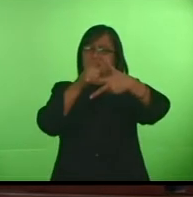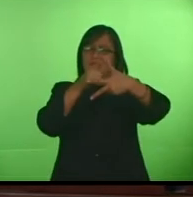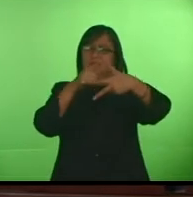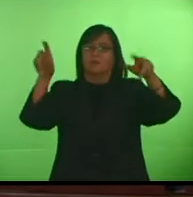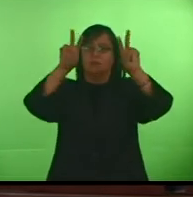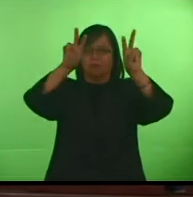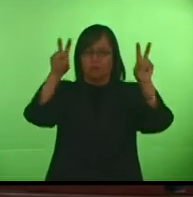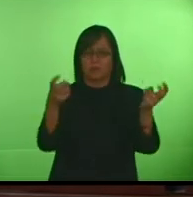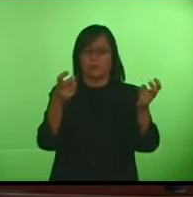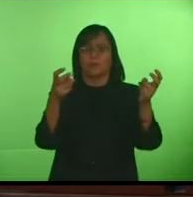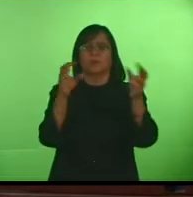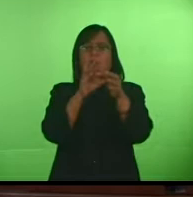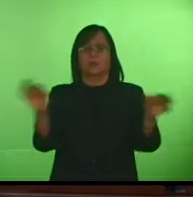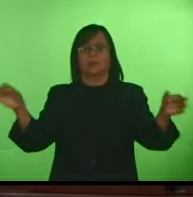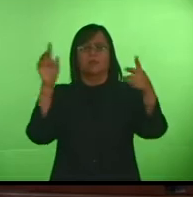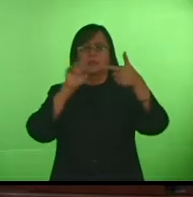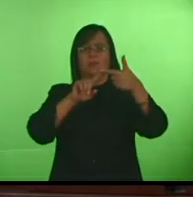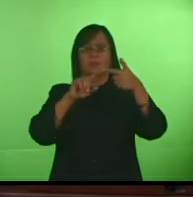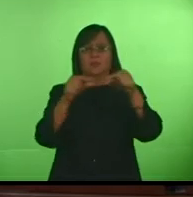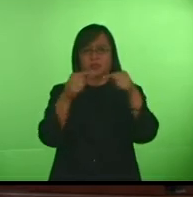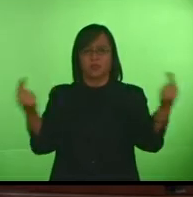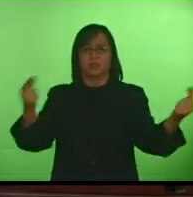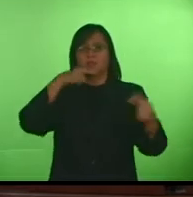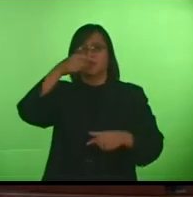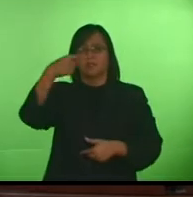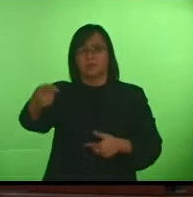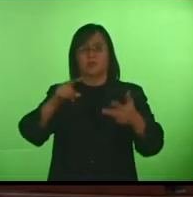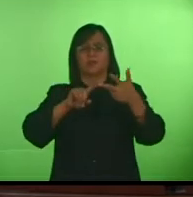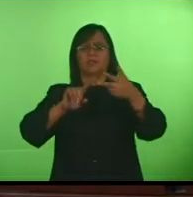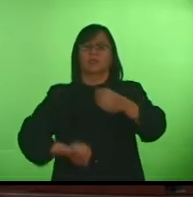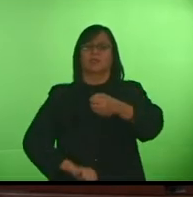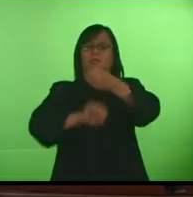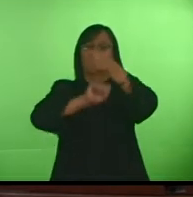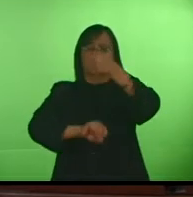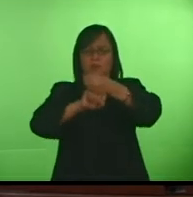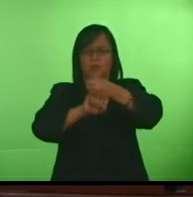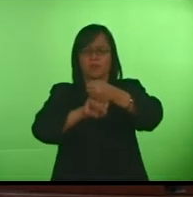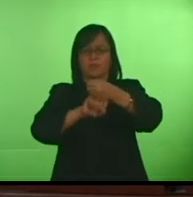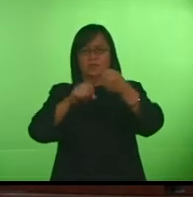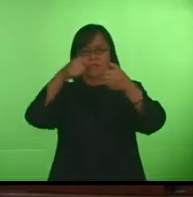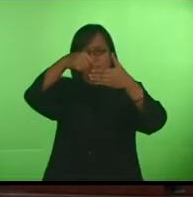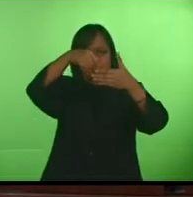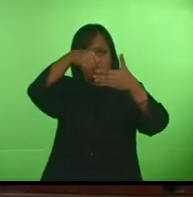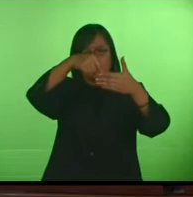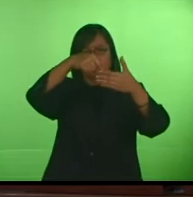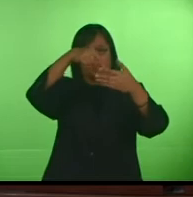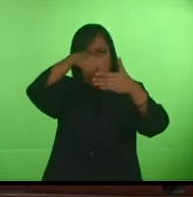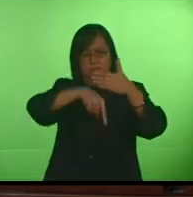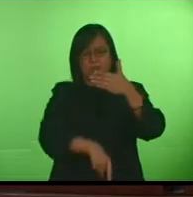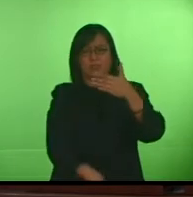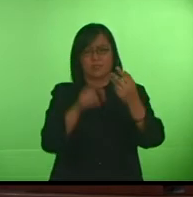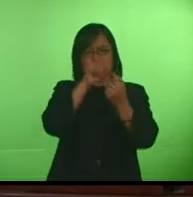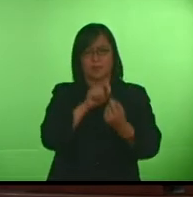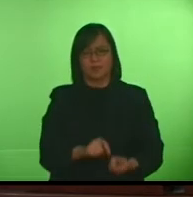general statement about the essay, the supporting details, the explanation and definition of description